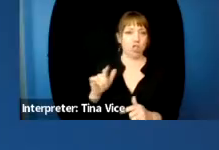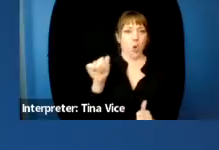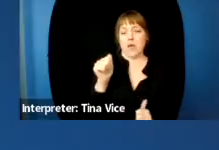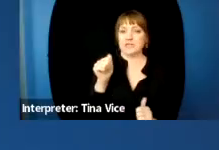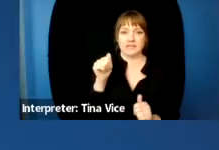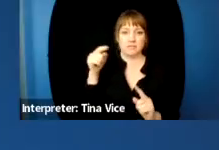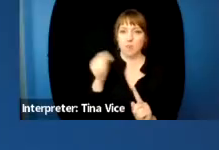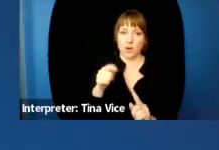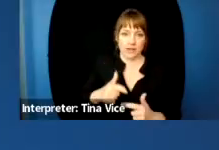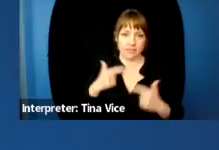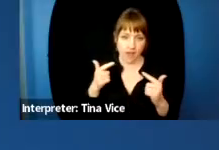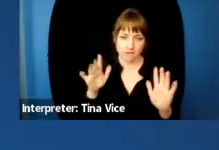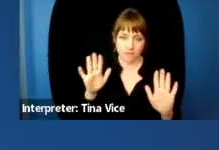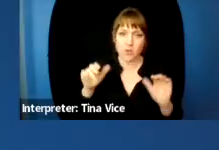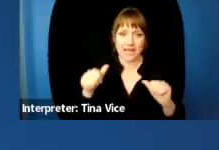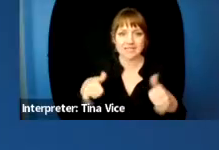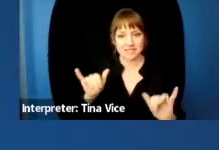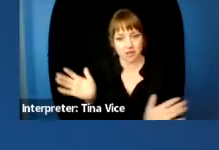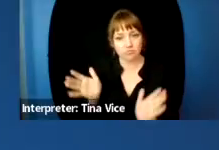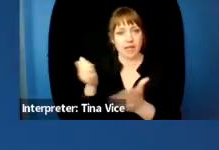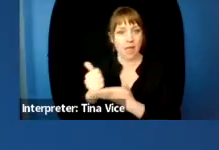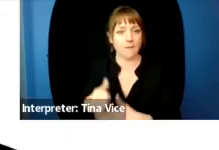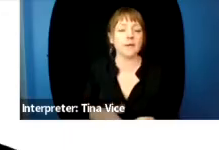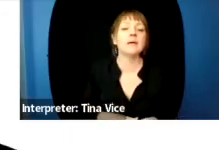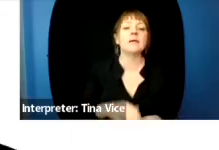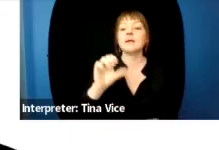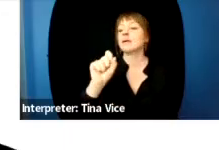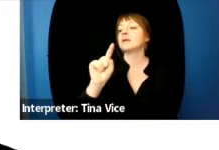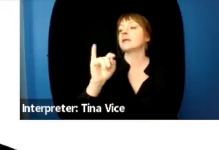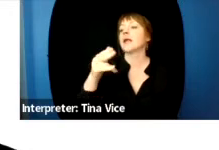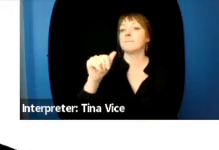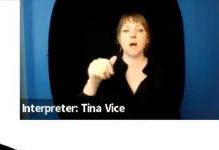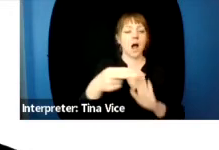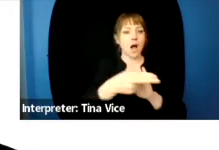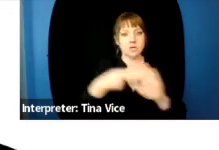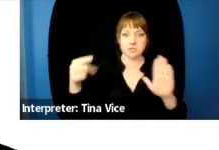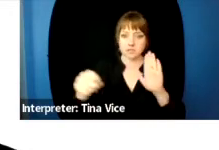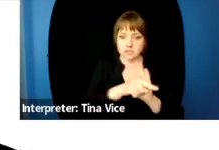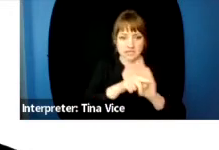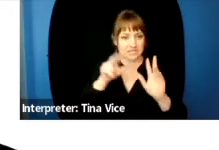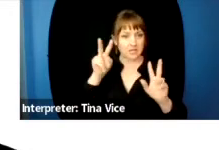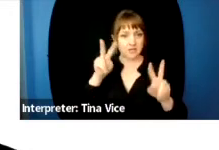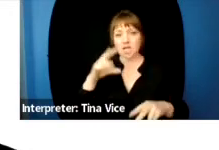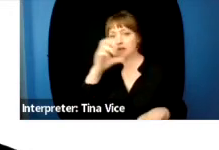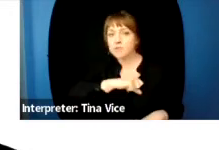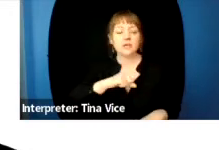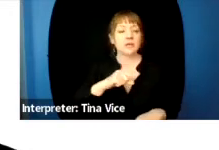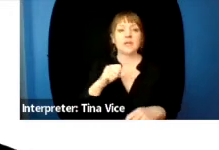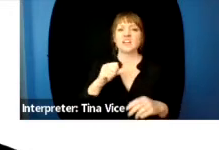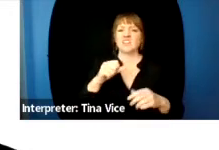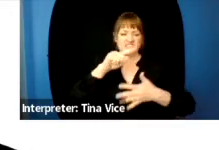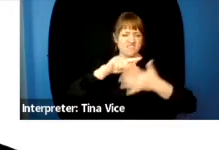want to talk about stigma. So stigma bump ahead. Stigma comes from a lot of places, and it can be very